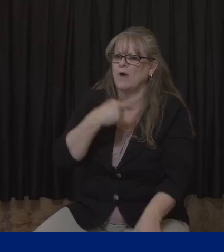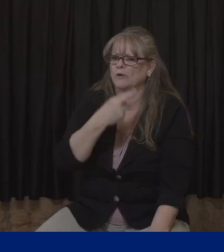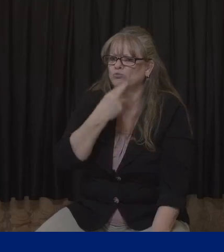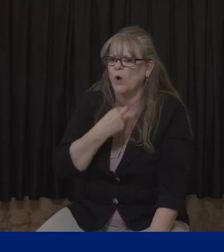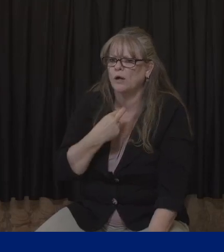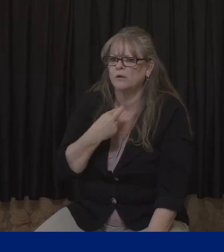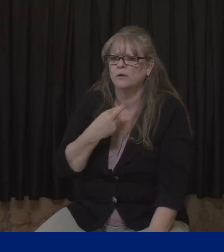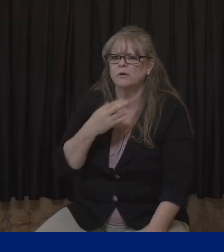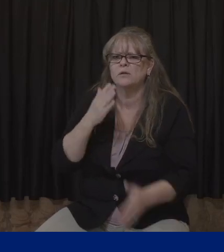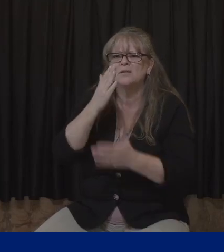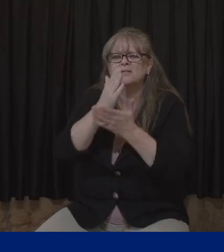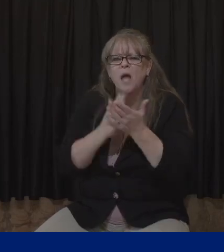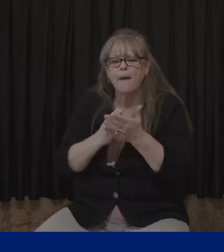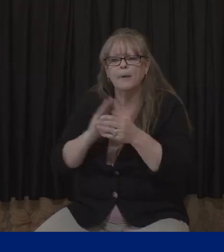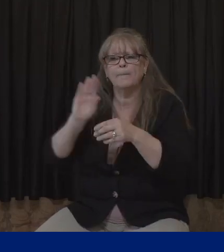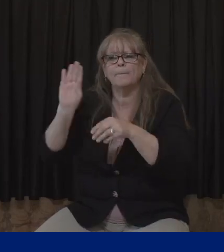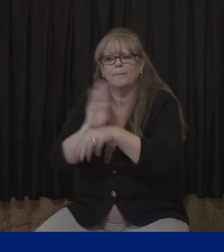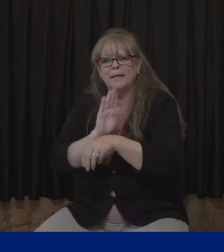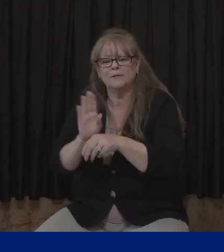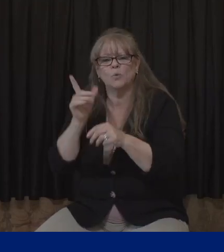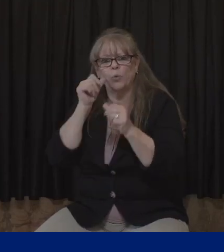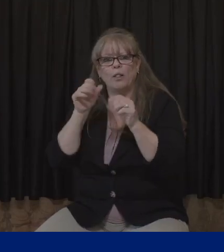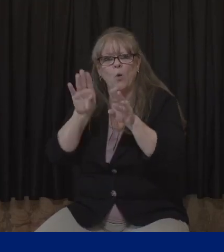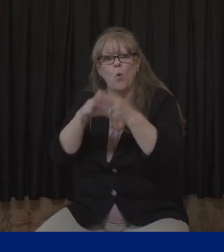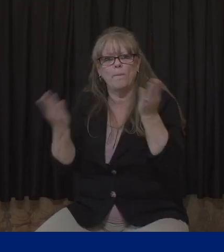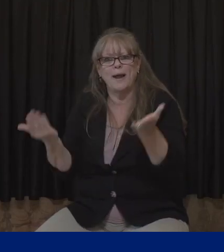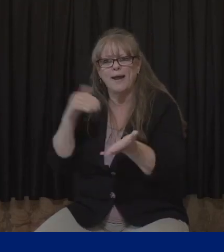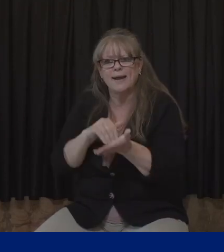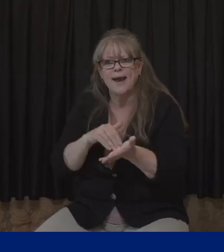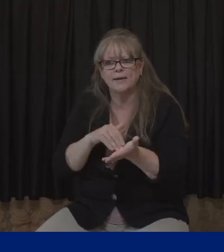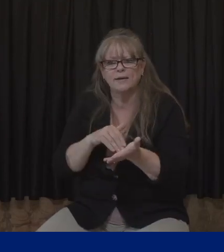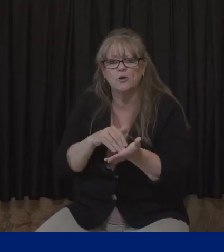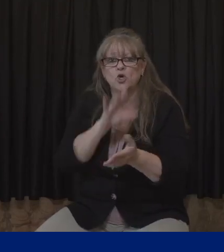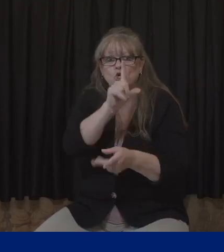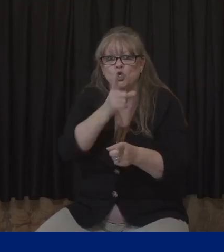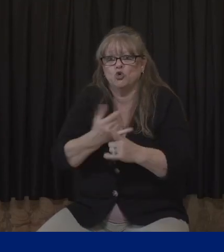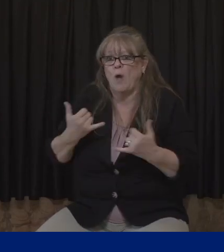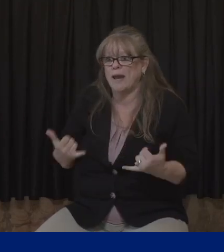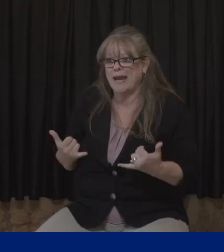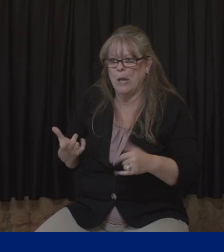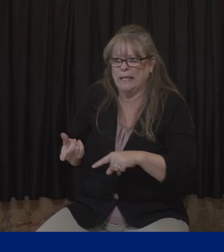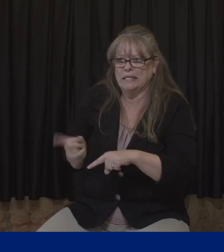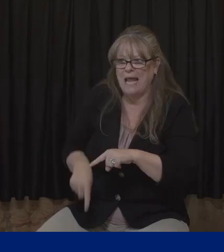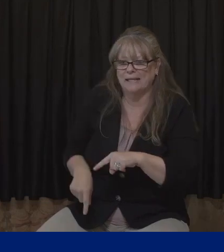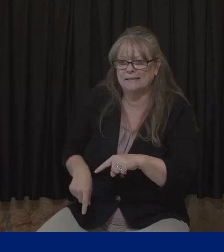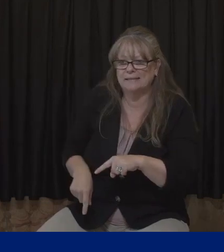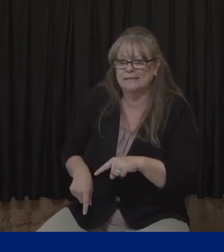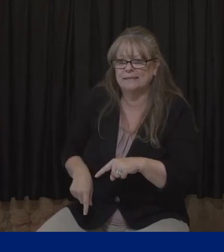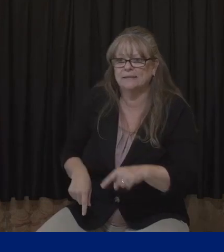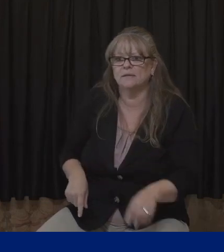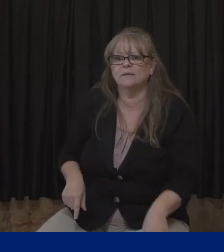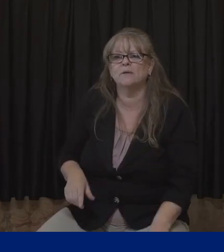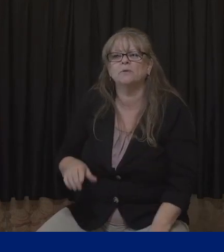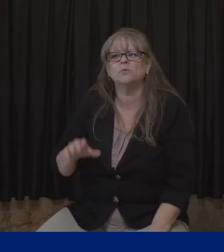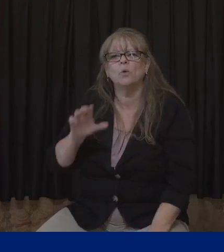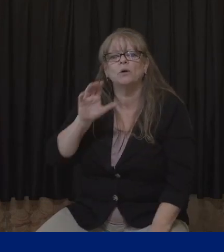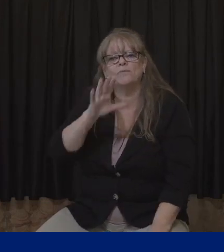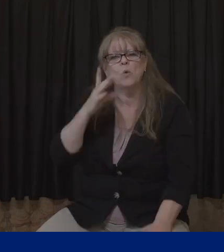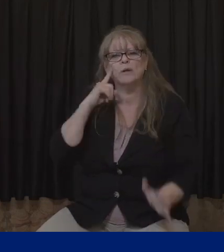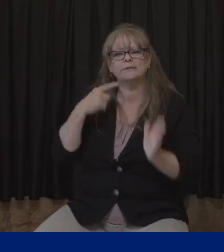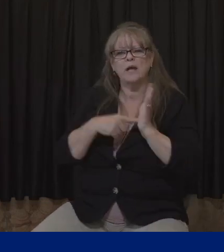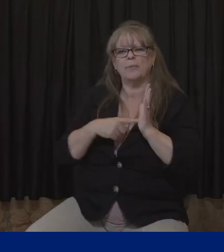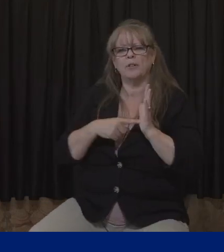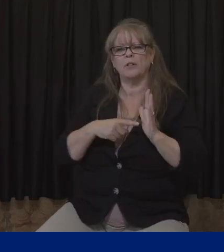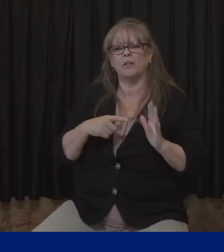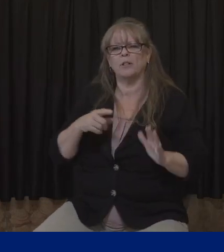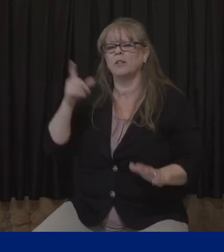businesses that the order specifically says can't reopen now? And I'm thinking about things like gyms or specifically like casinos, which I